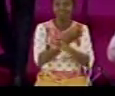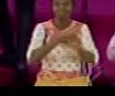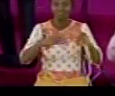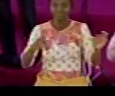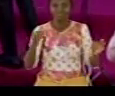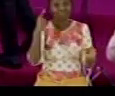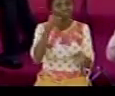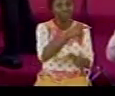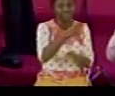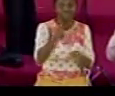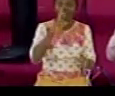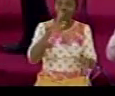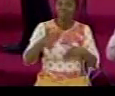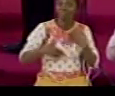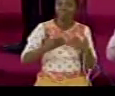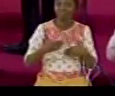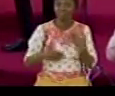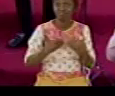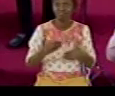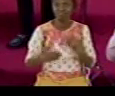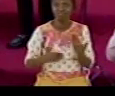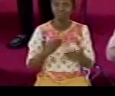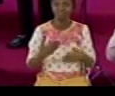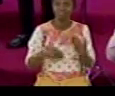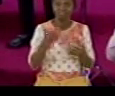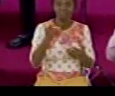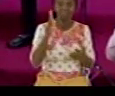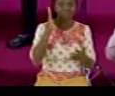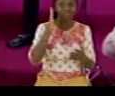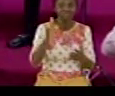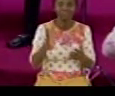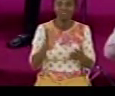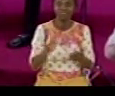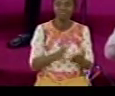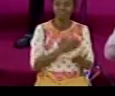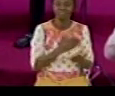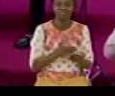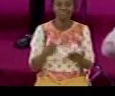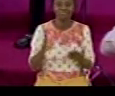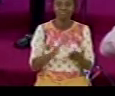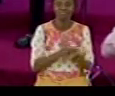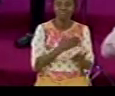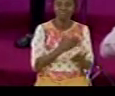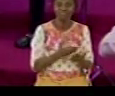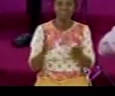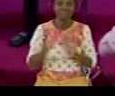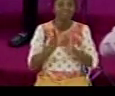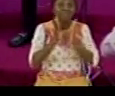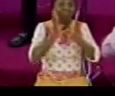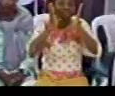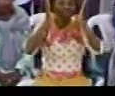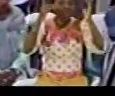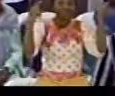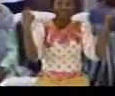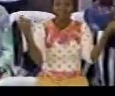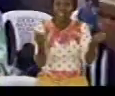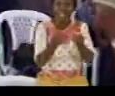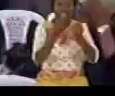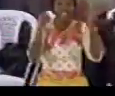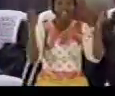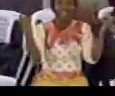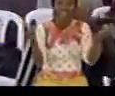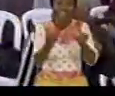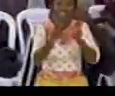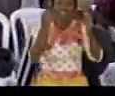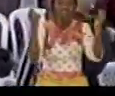you're happy to be here today, to give a sounding praise unto the Most High God, can I hear you shout, Hallelujah!